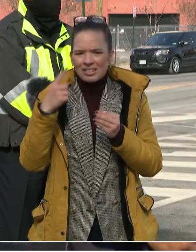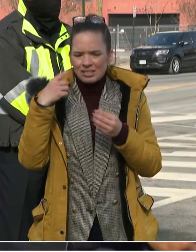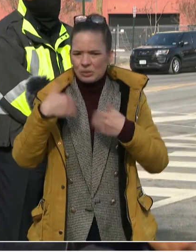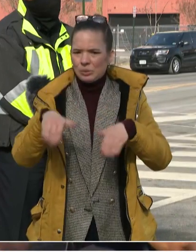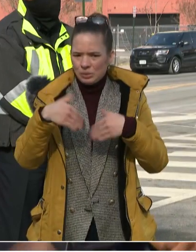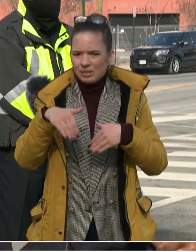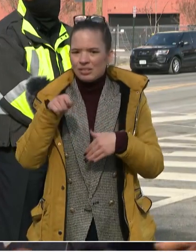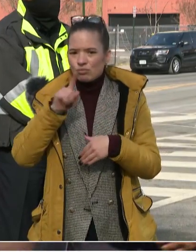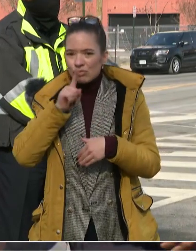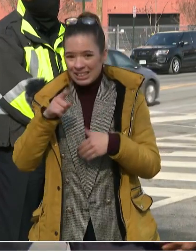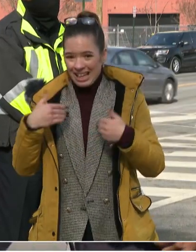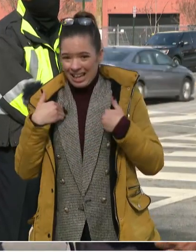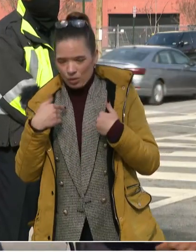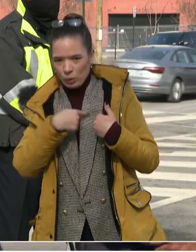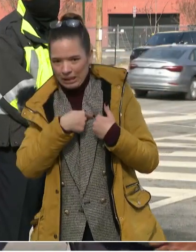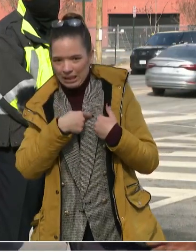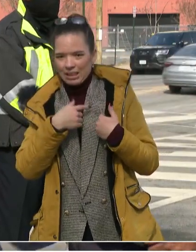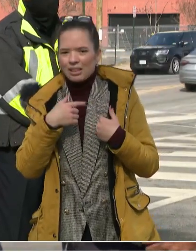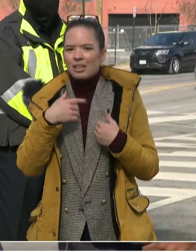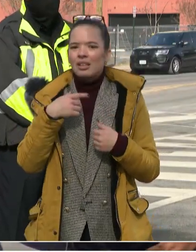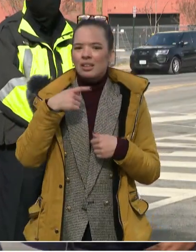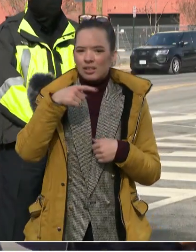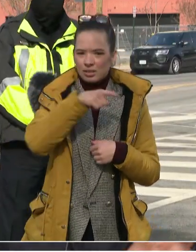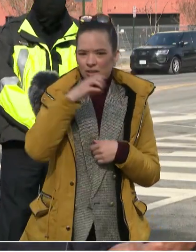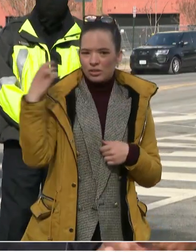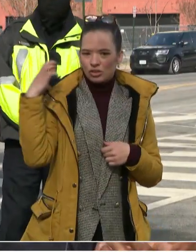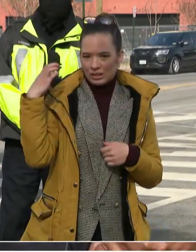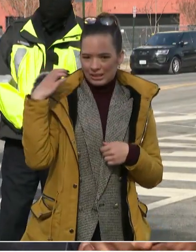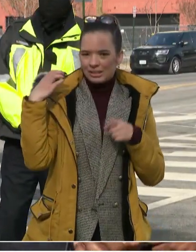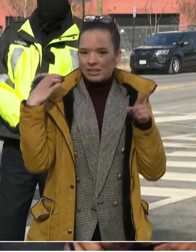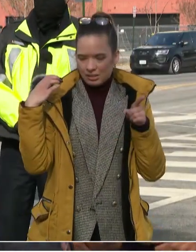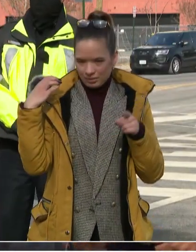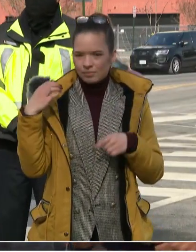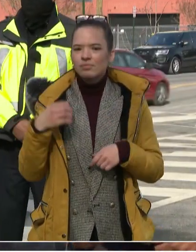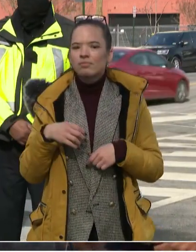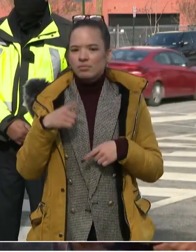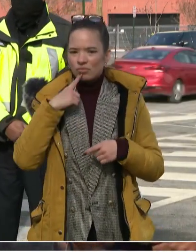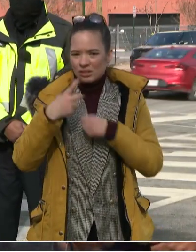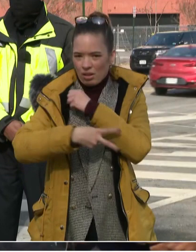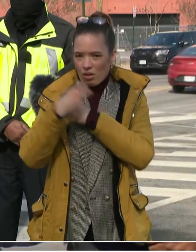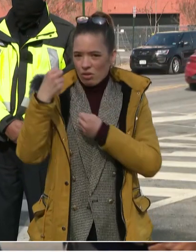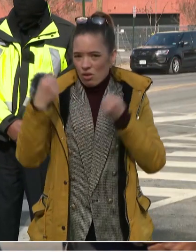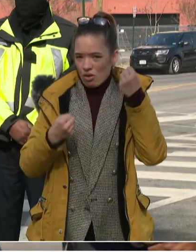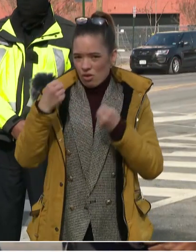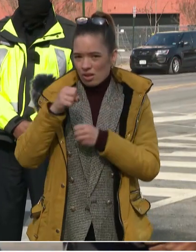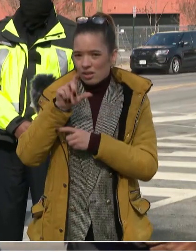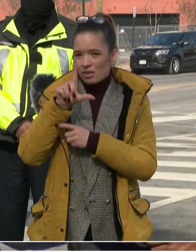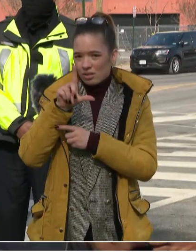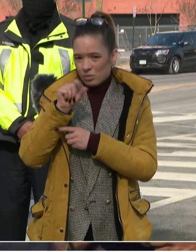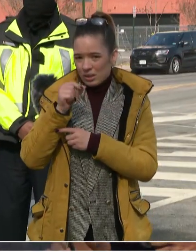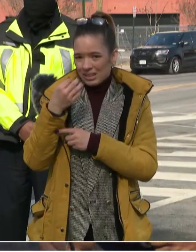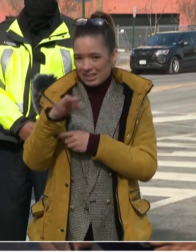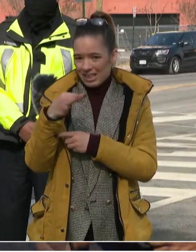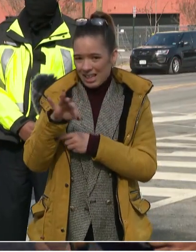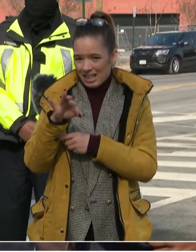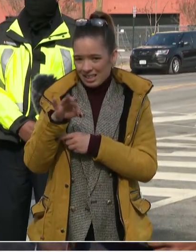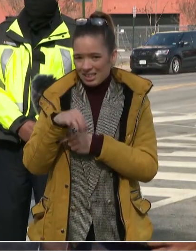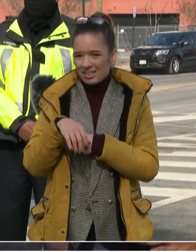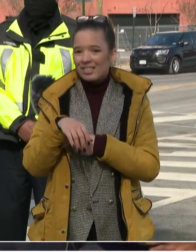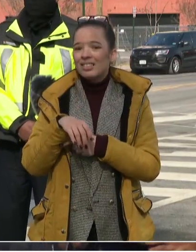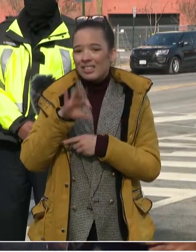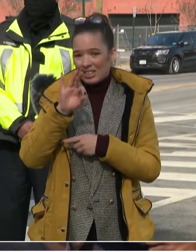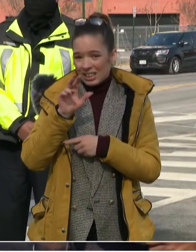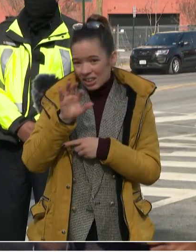like me and Chief Conti. Carjackings in Prince George's County in 2019, we had 93 carjackings